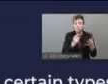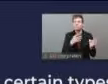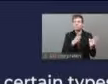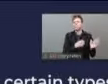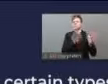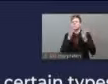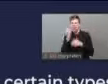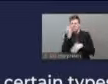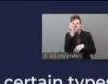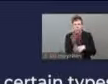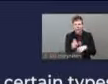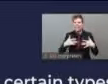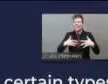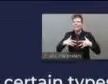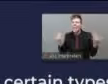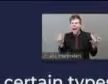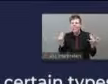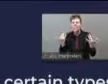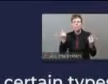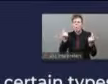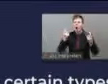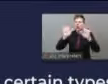concert hall as an example.